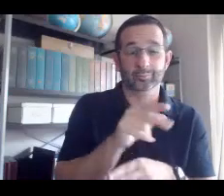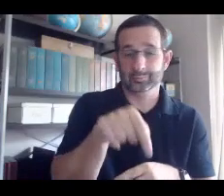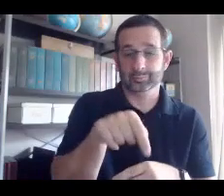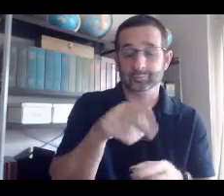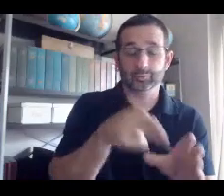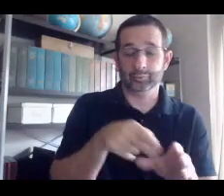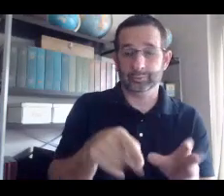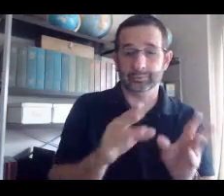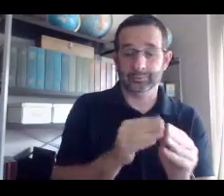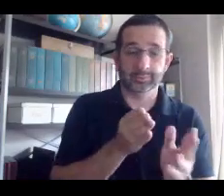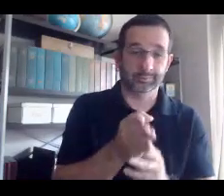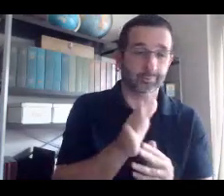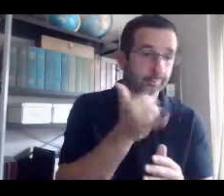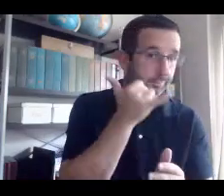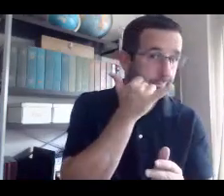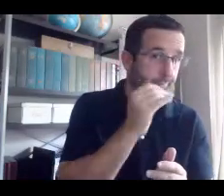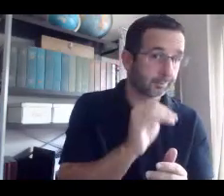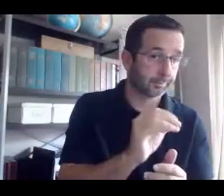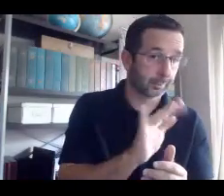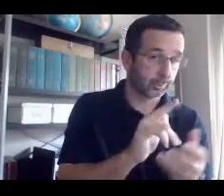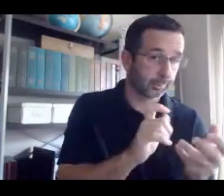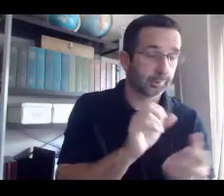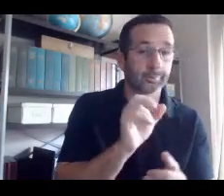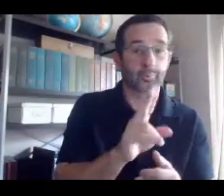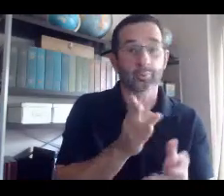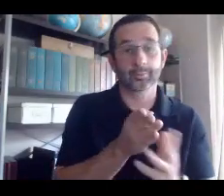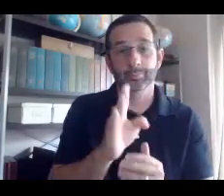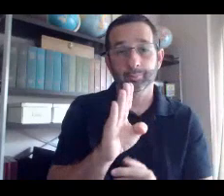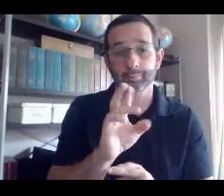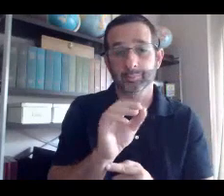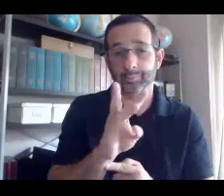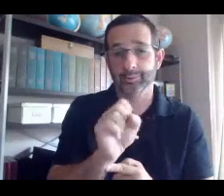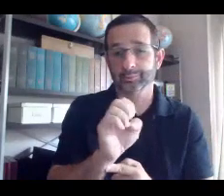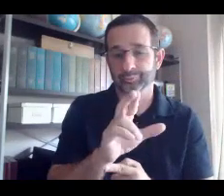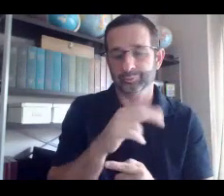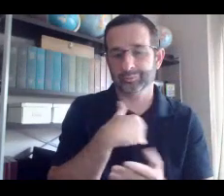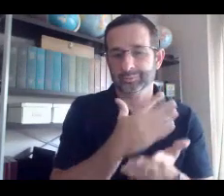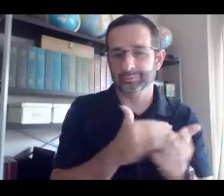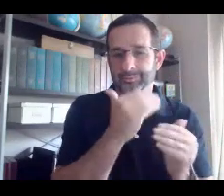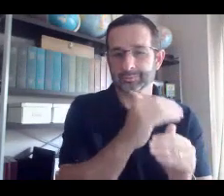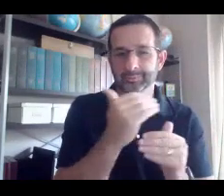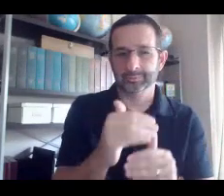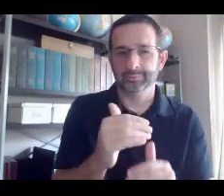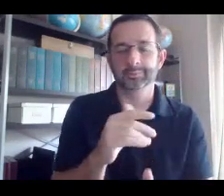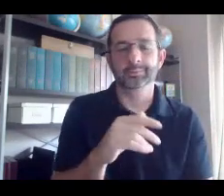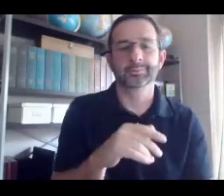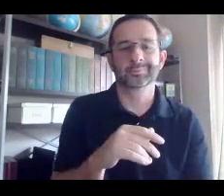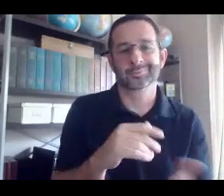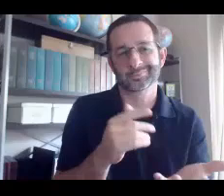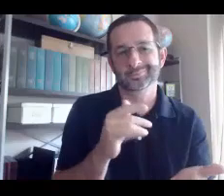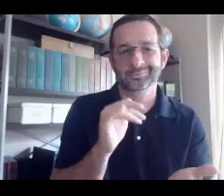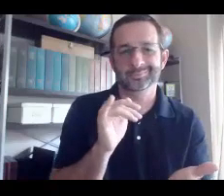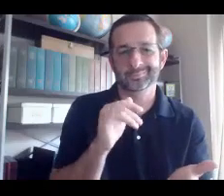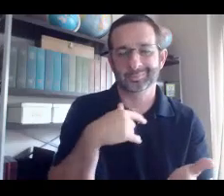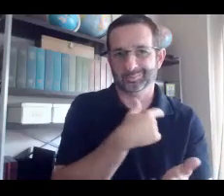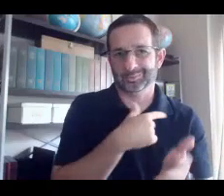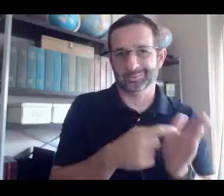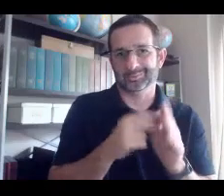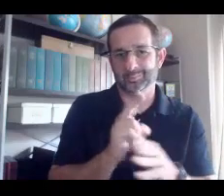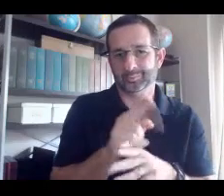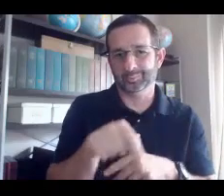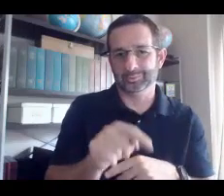seem like some folks can't see the Q&A. So maybe if you had joined by mobile or if you are on the browser edition, it seems to